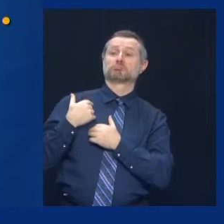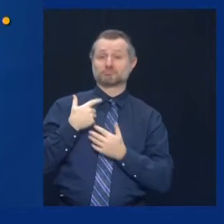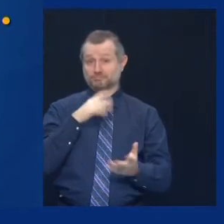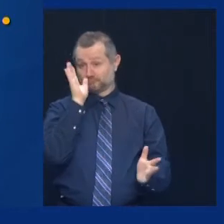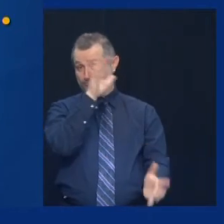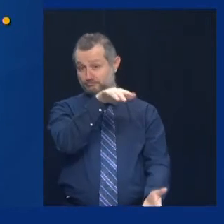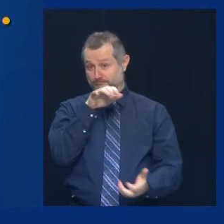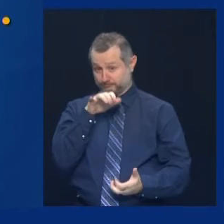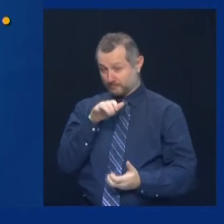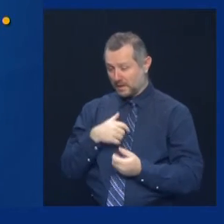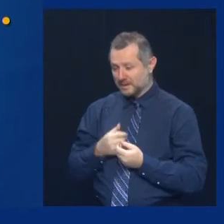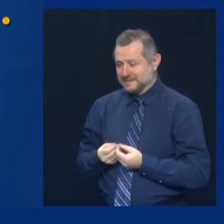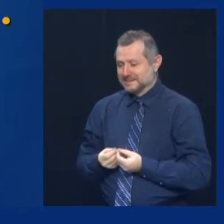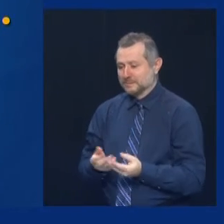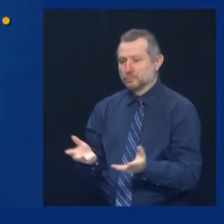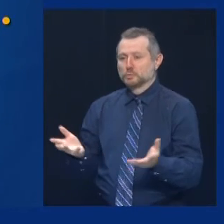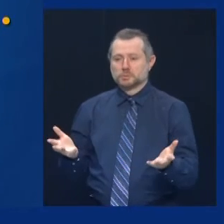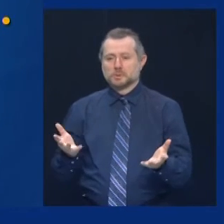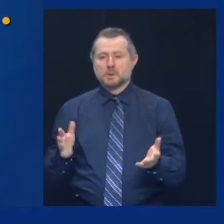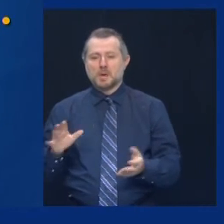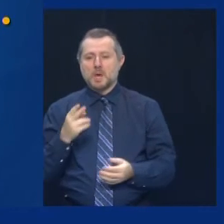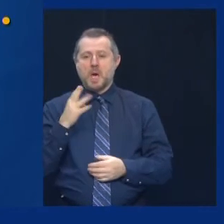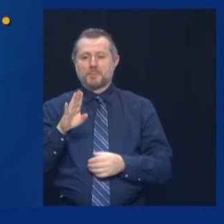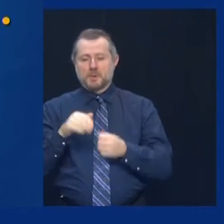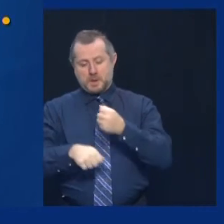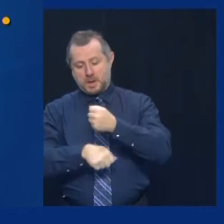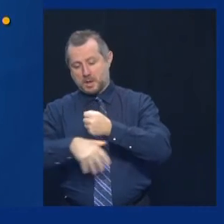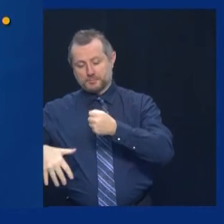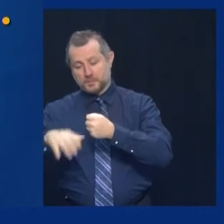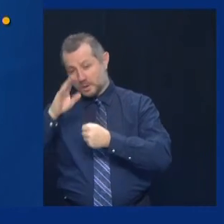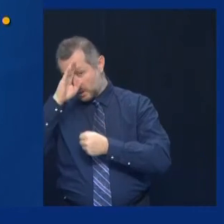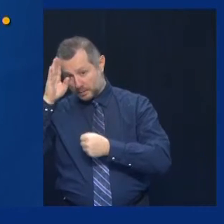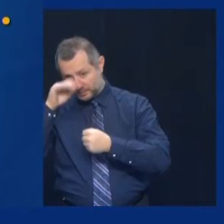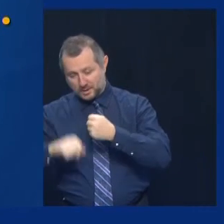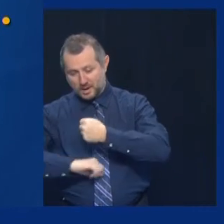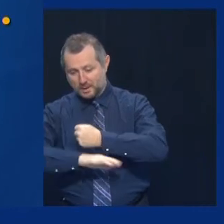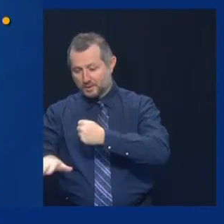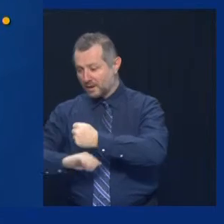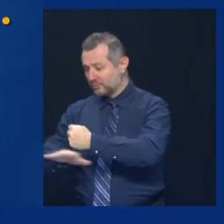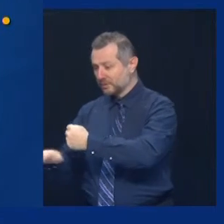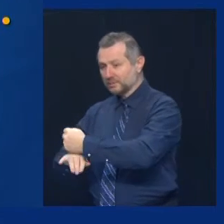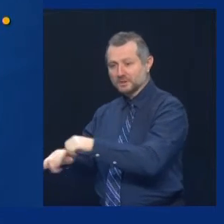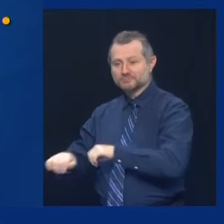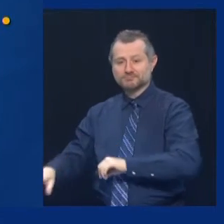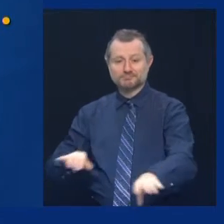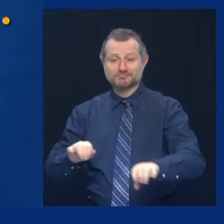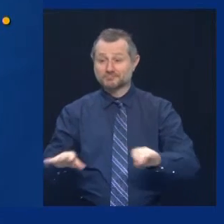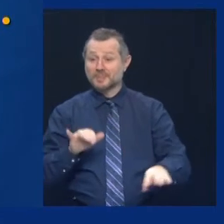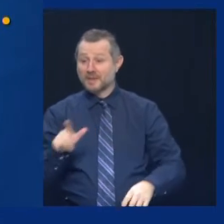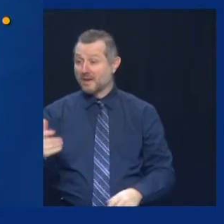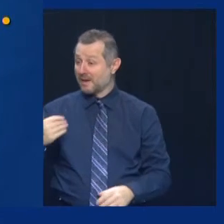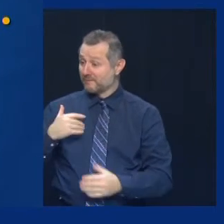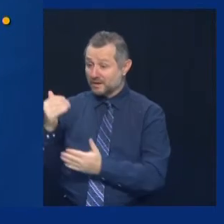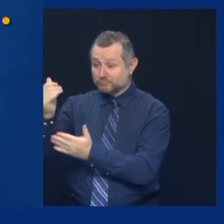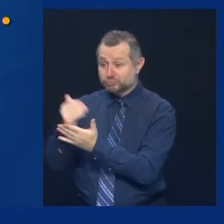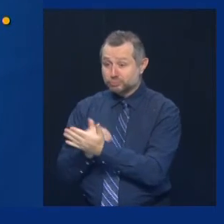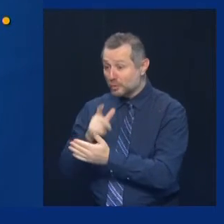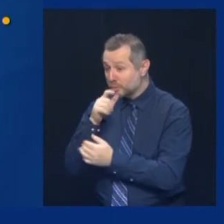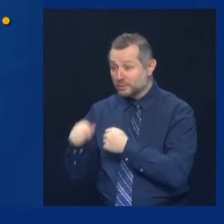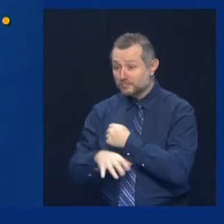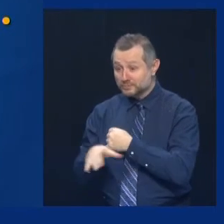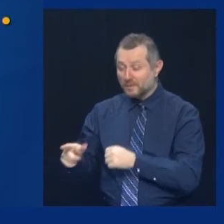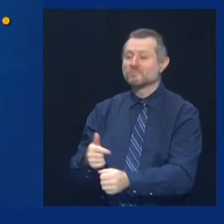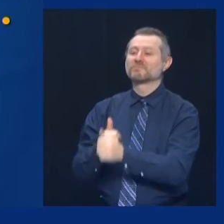vaccine to the regional hub, get it there, and to make sure they have the guidelines and they're following the guidelines. We